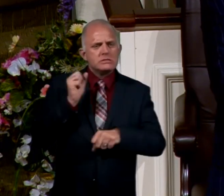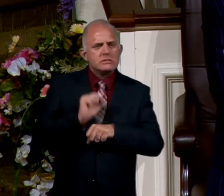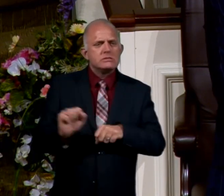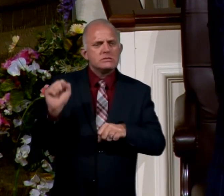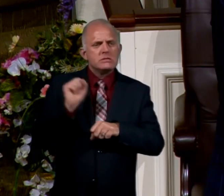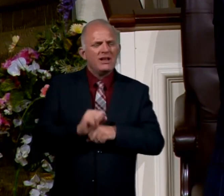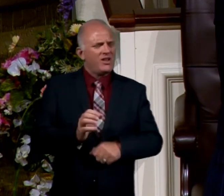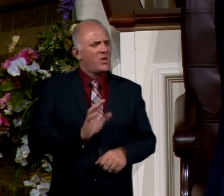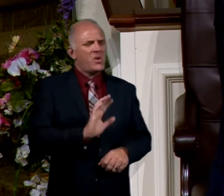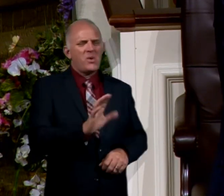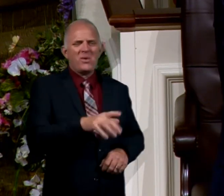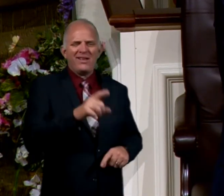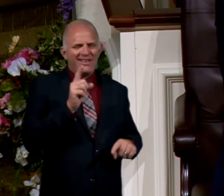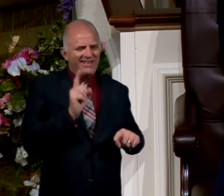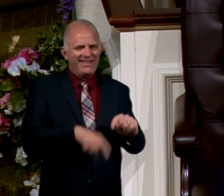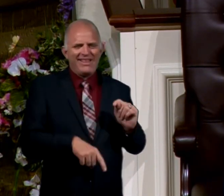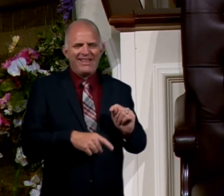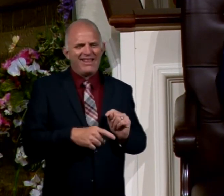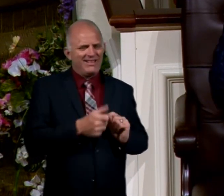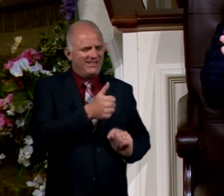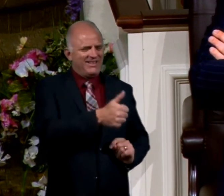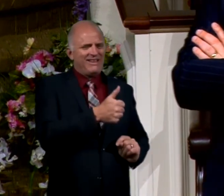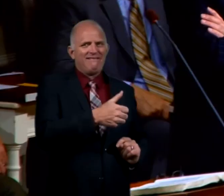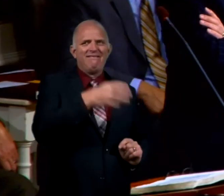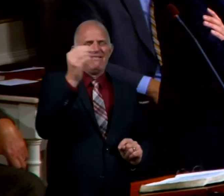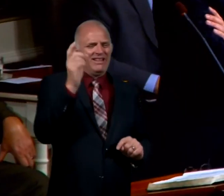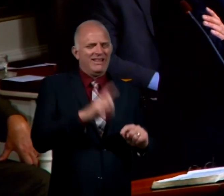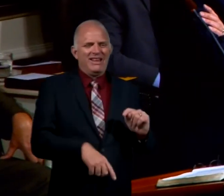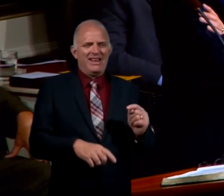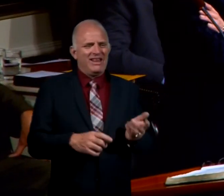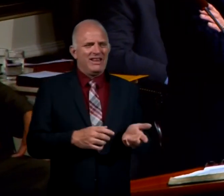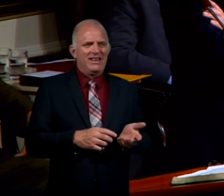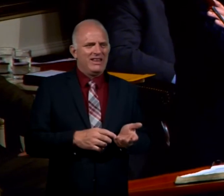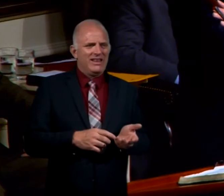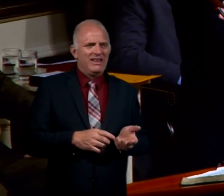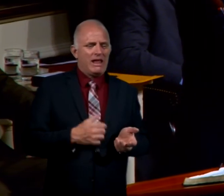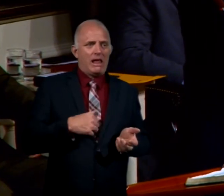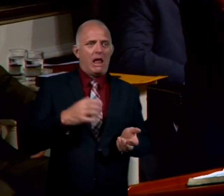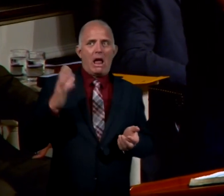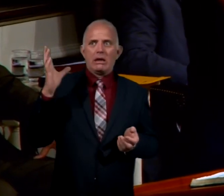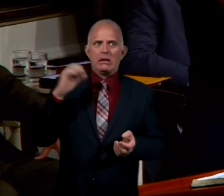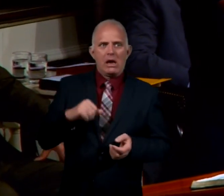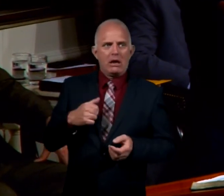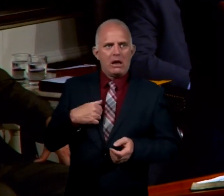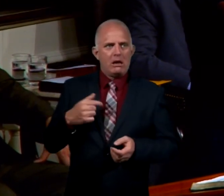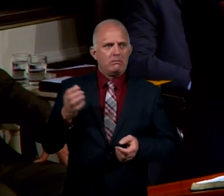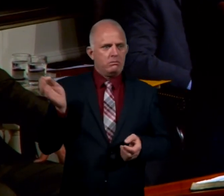never make it that way." Come to find out, I have preached to her mom and dad in Honduras.